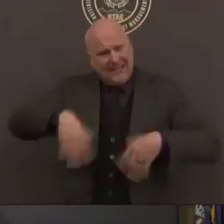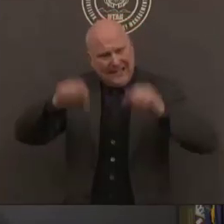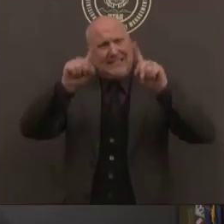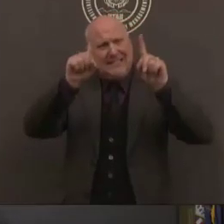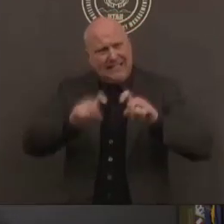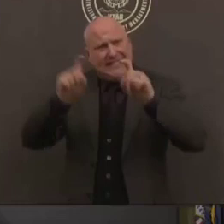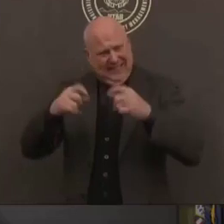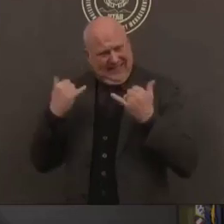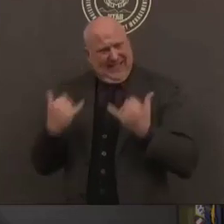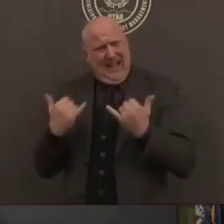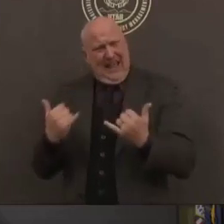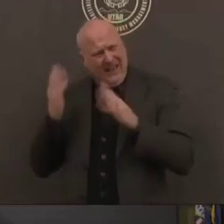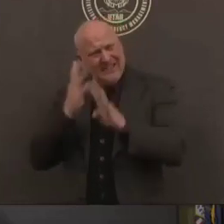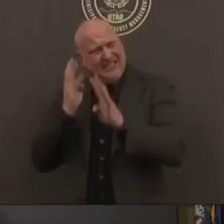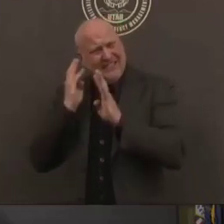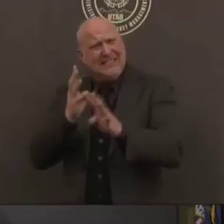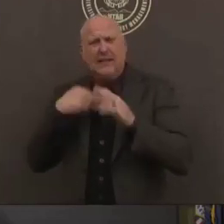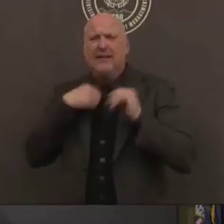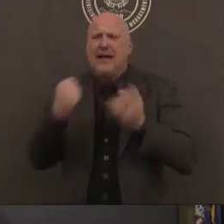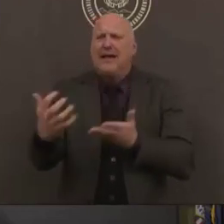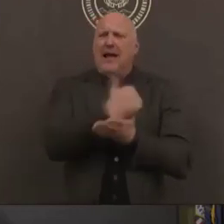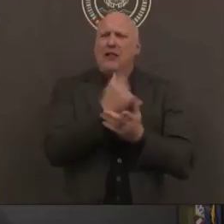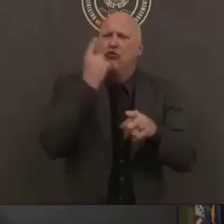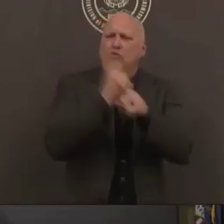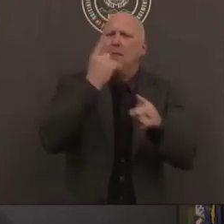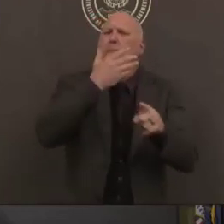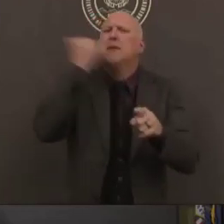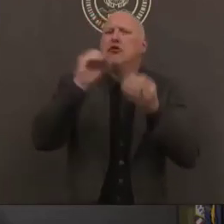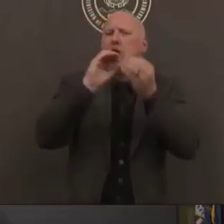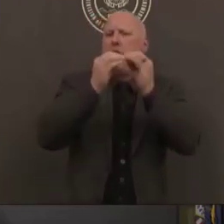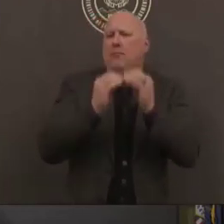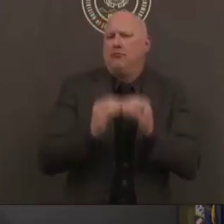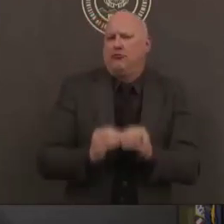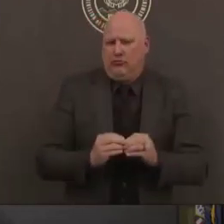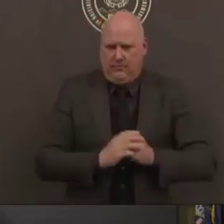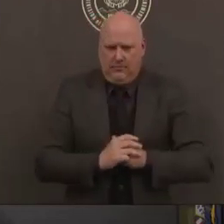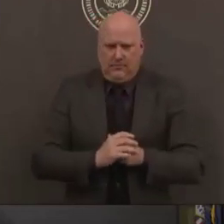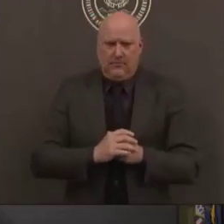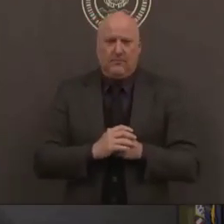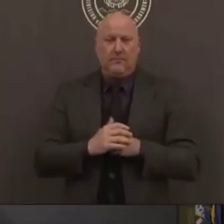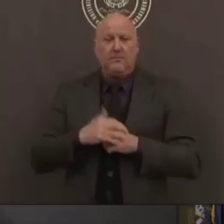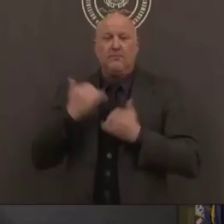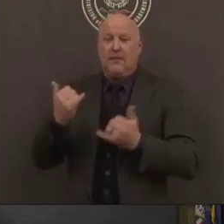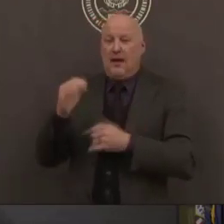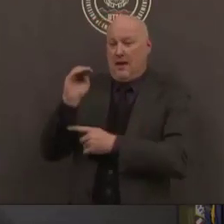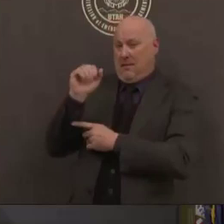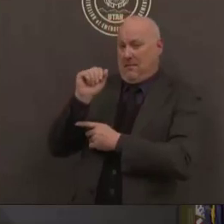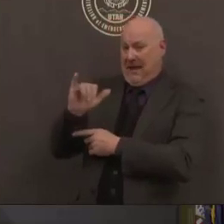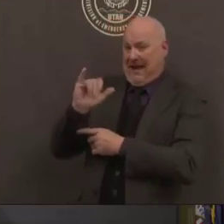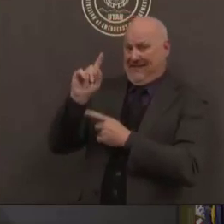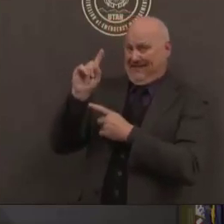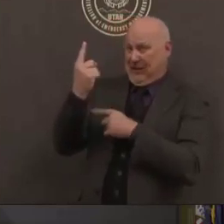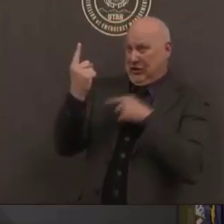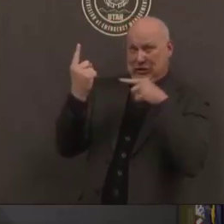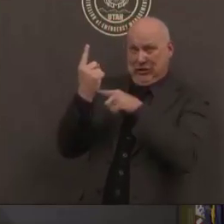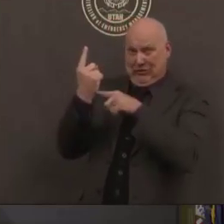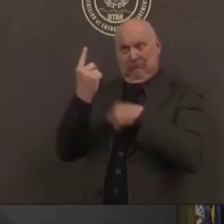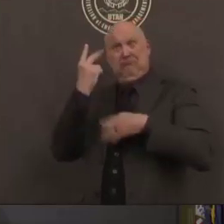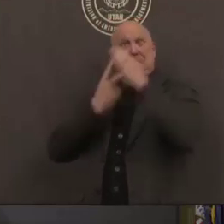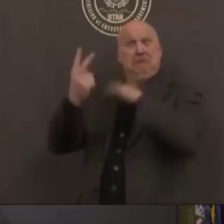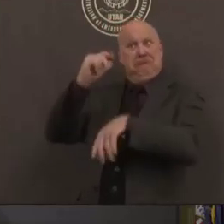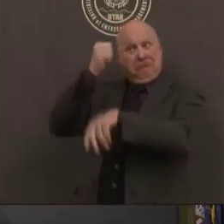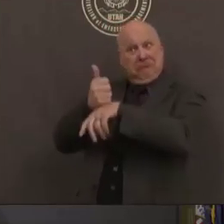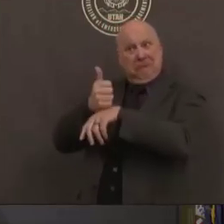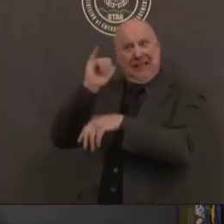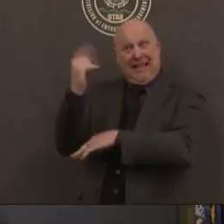In terms of the soft opening idea on May 1st, we're going to let data really drive our decisions. And so we're making sure that we are tracking